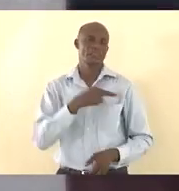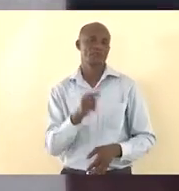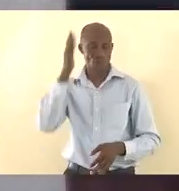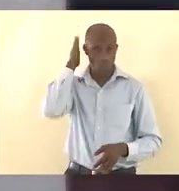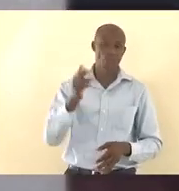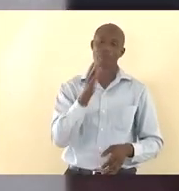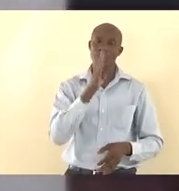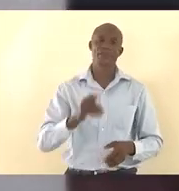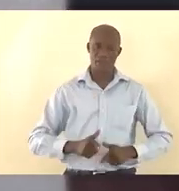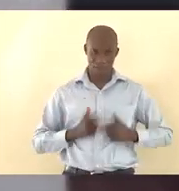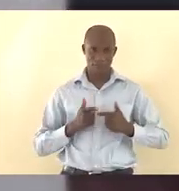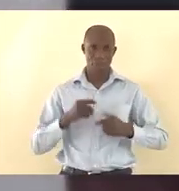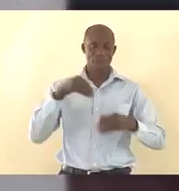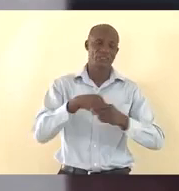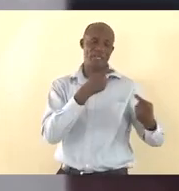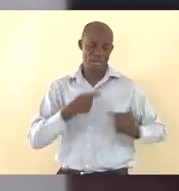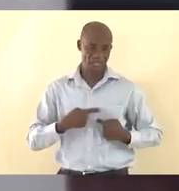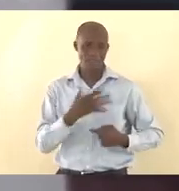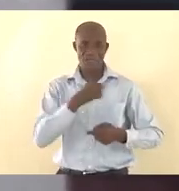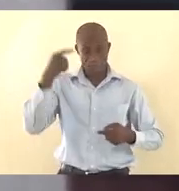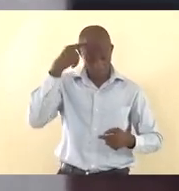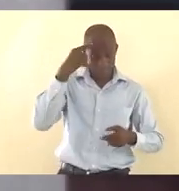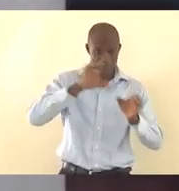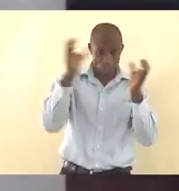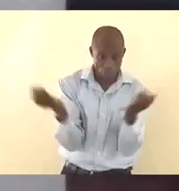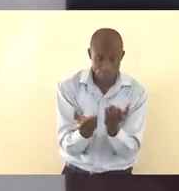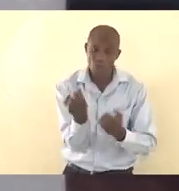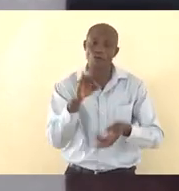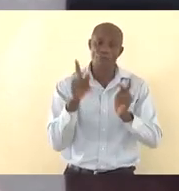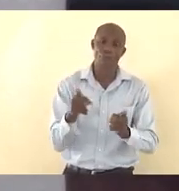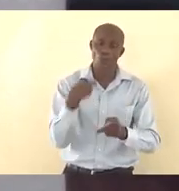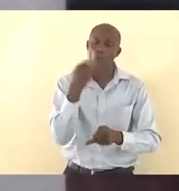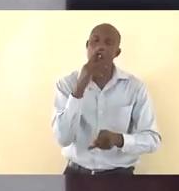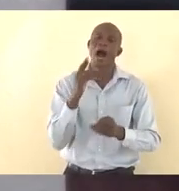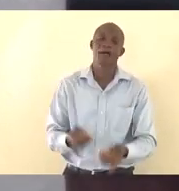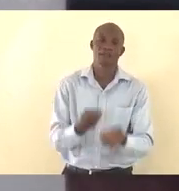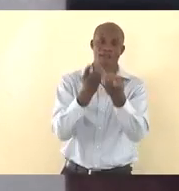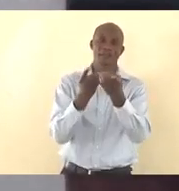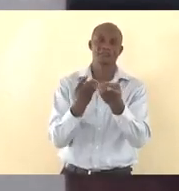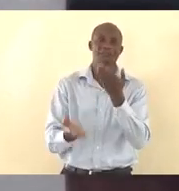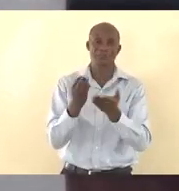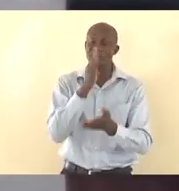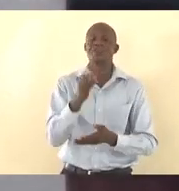the hearts and minds and communities of people who are really committed. And they may be few. They will be few.